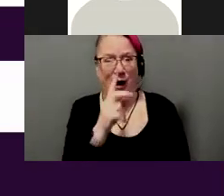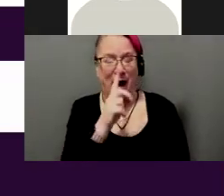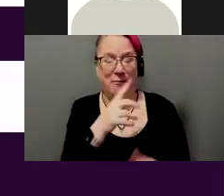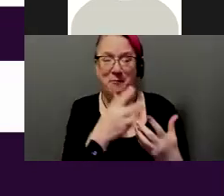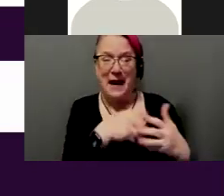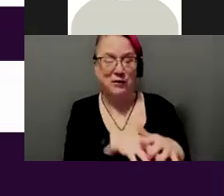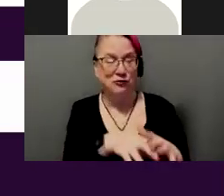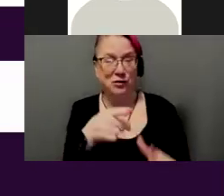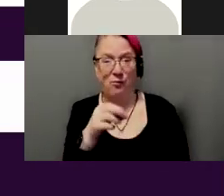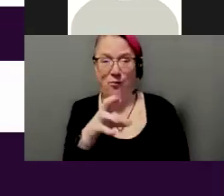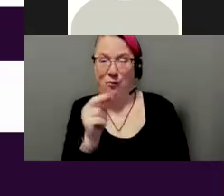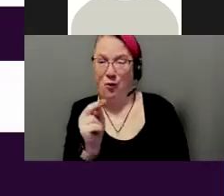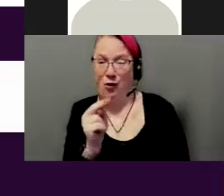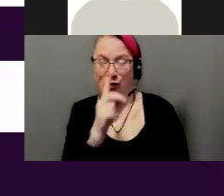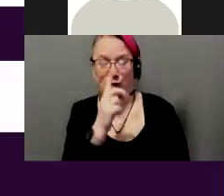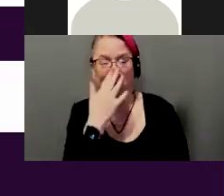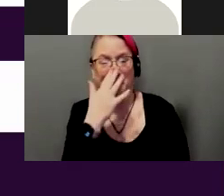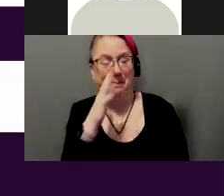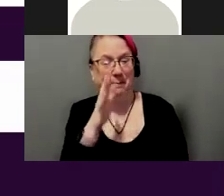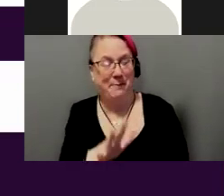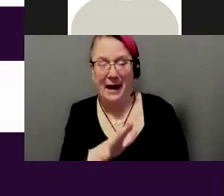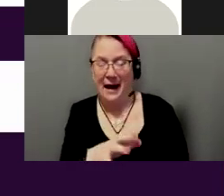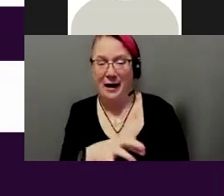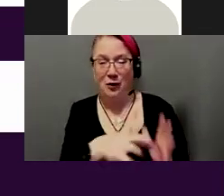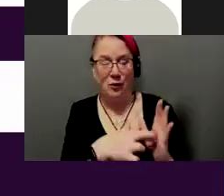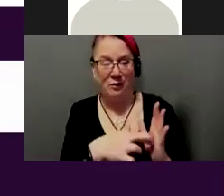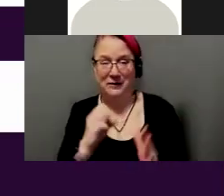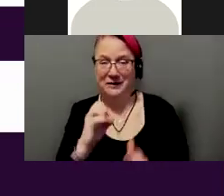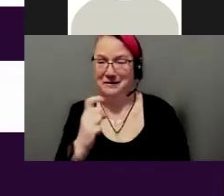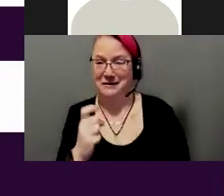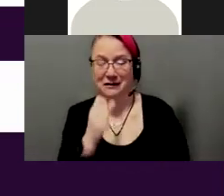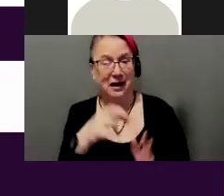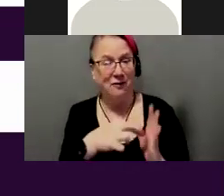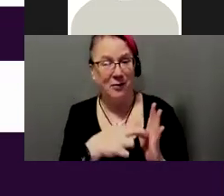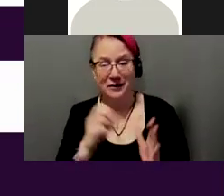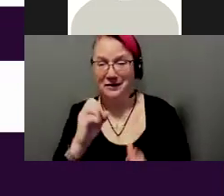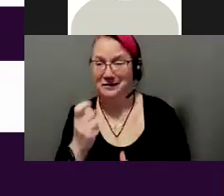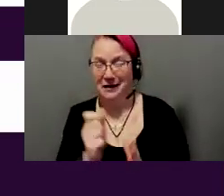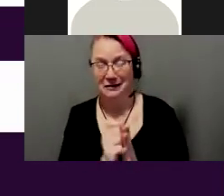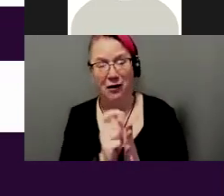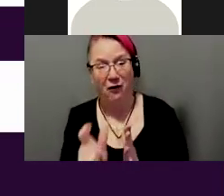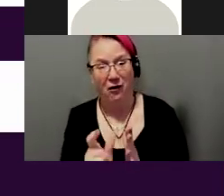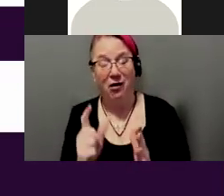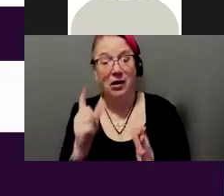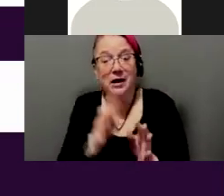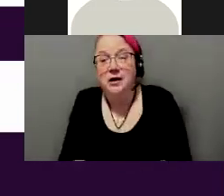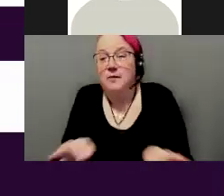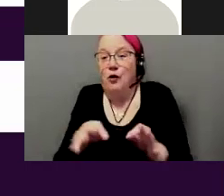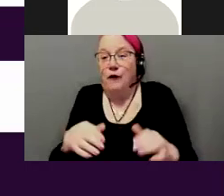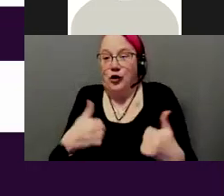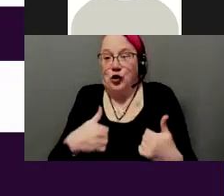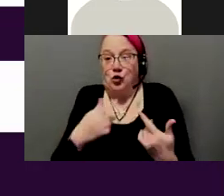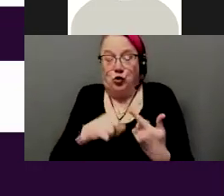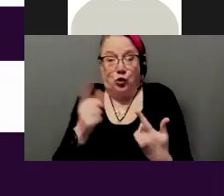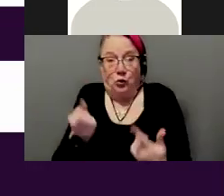teacher. It does not realistically represent sex at all. It's important for youth to understand that and to have the